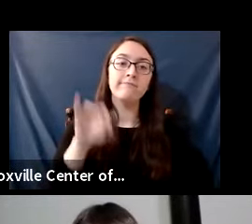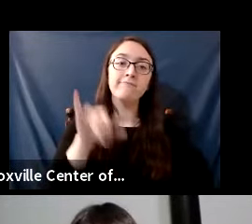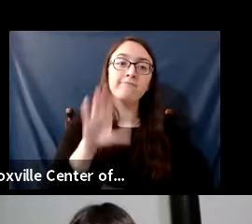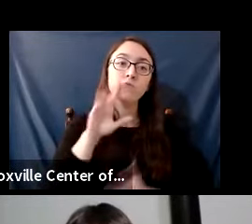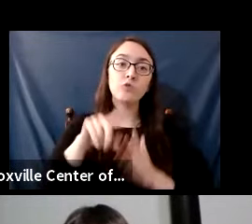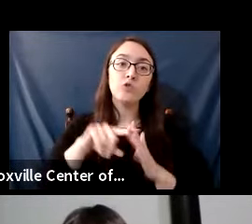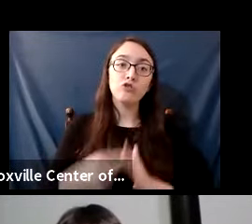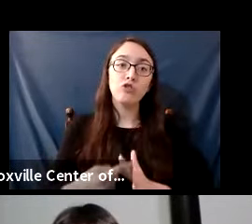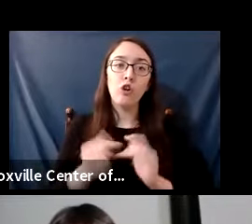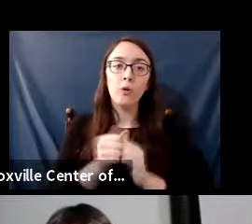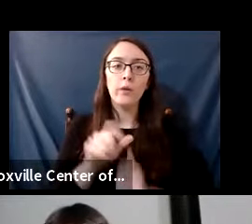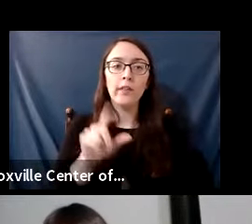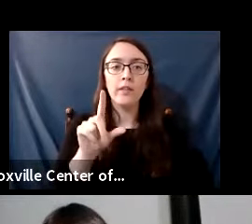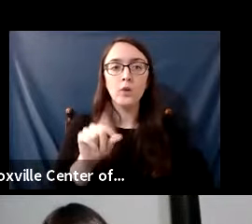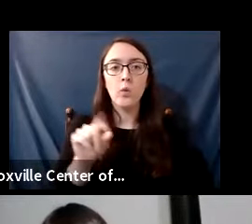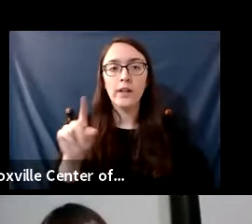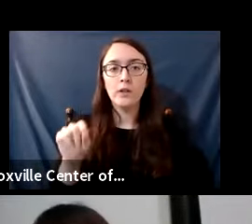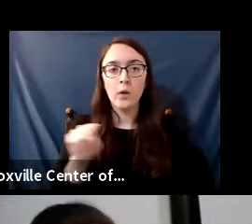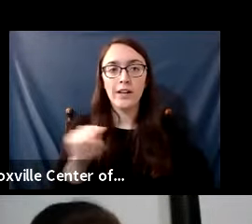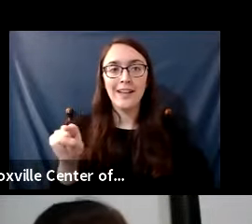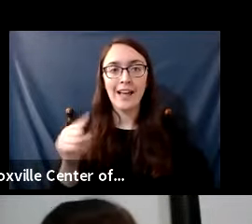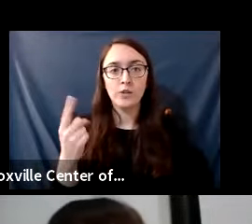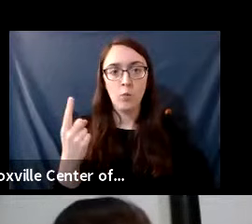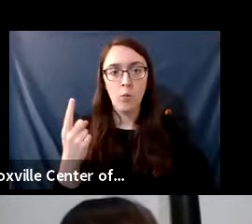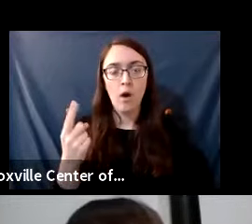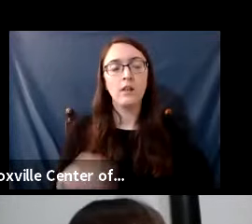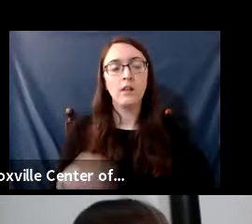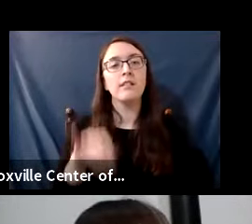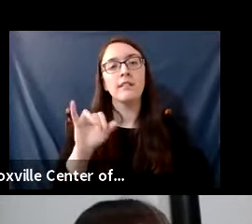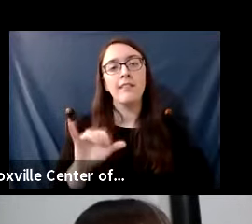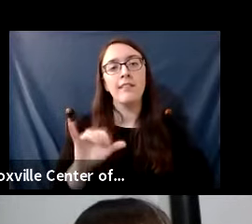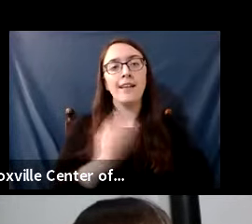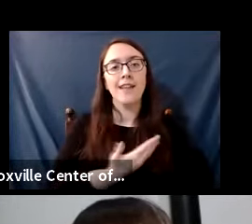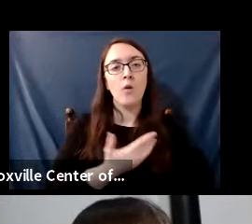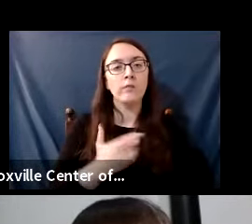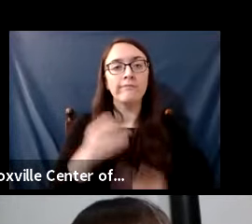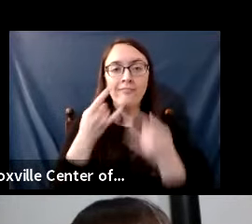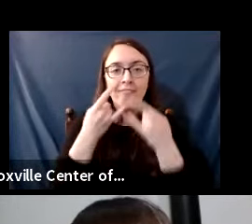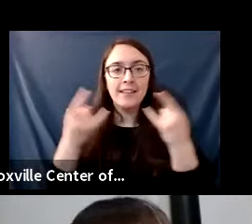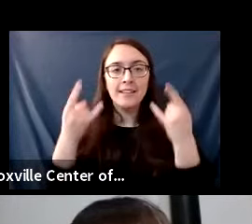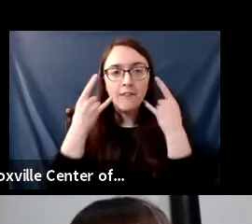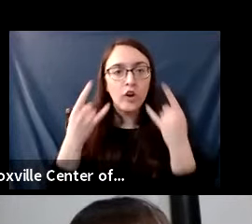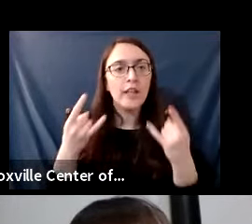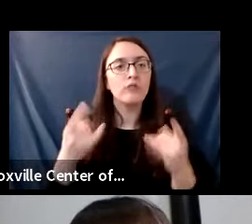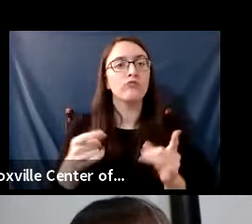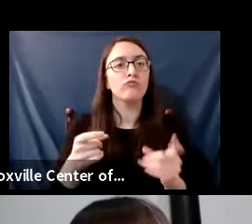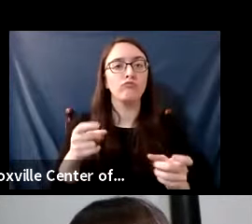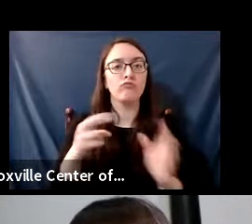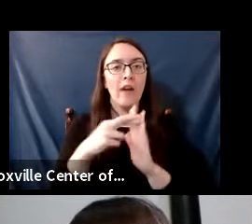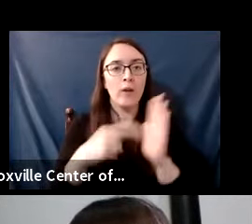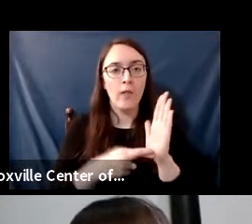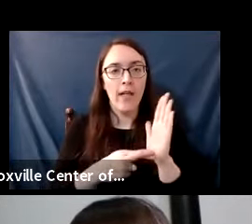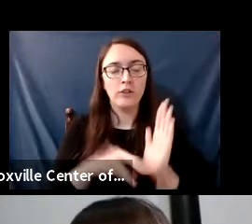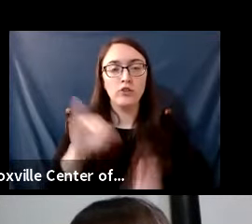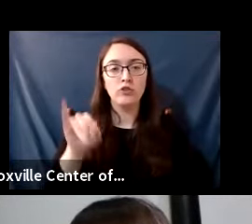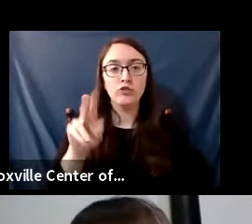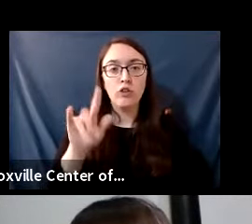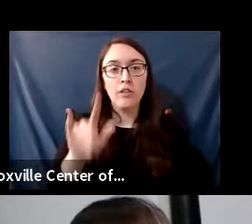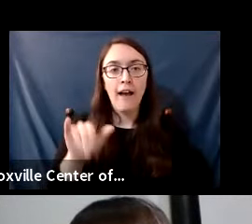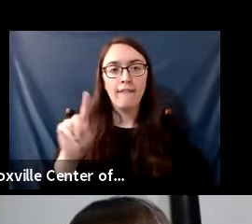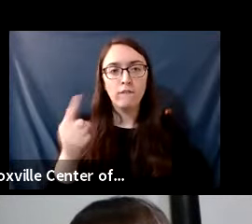with 2020-1, our face covering regulation, which dates back to July 1st of